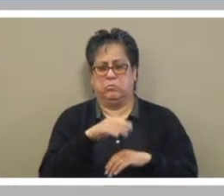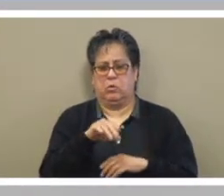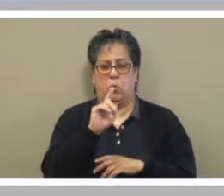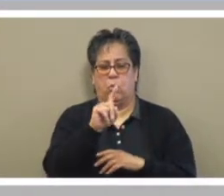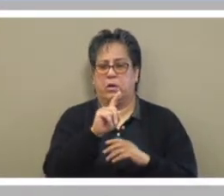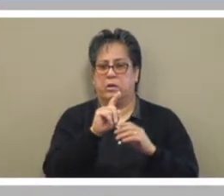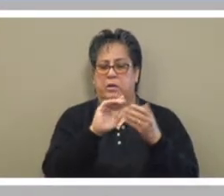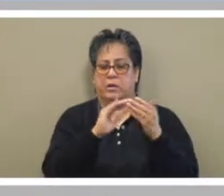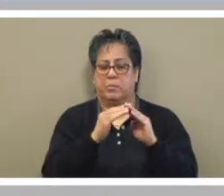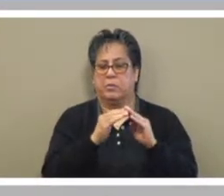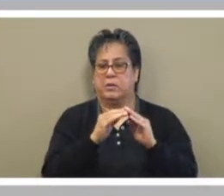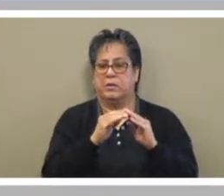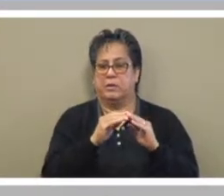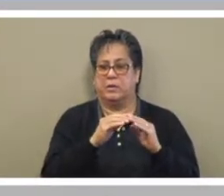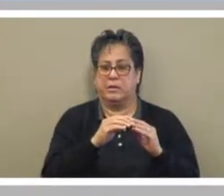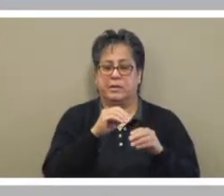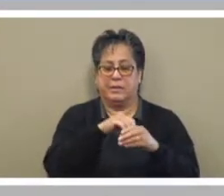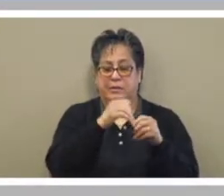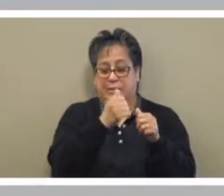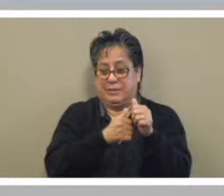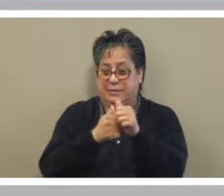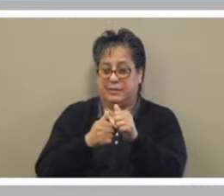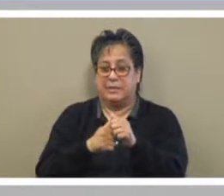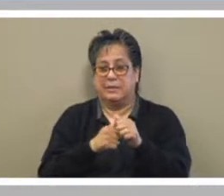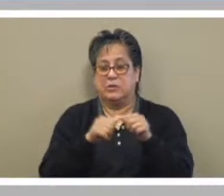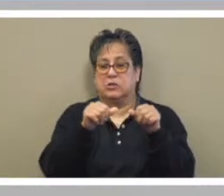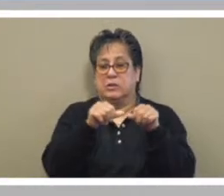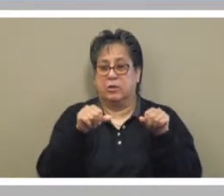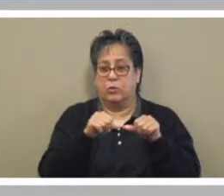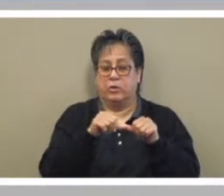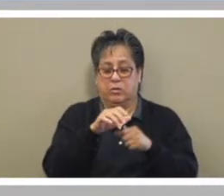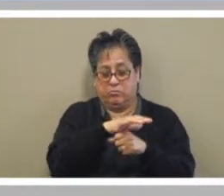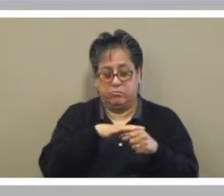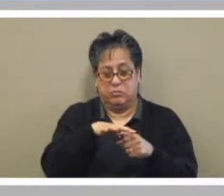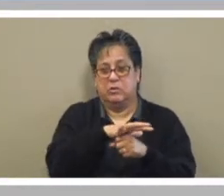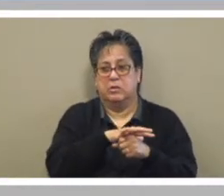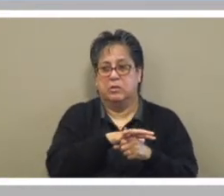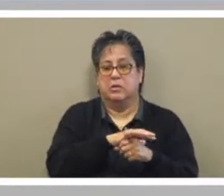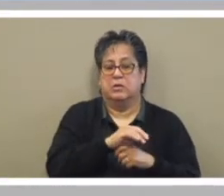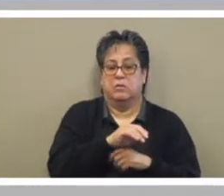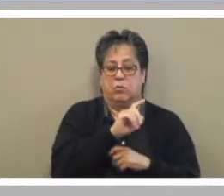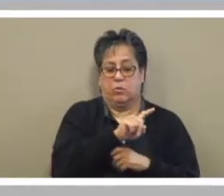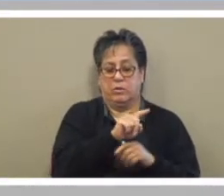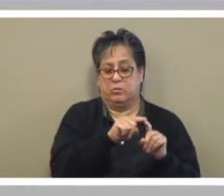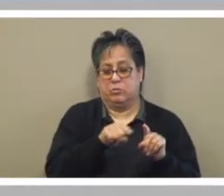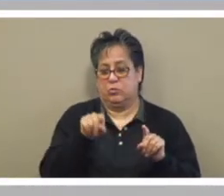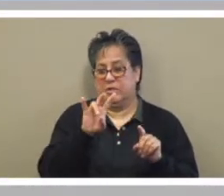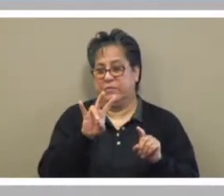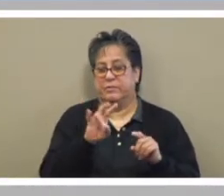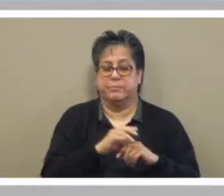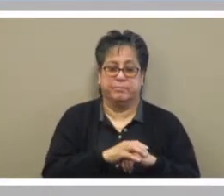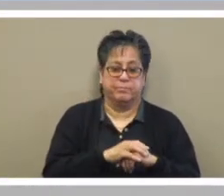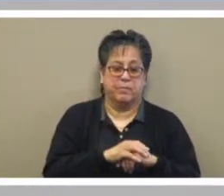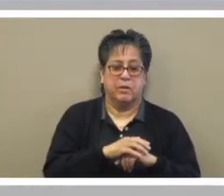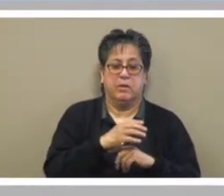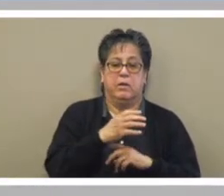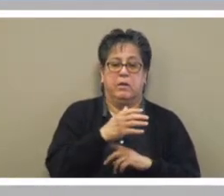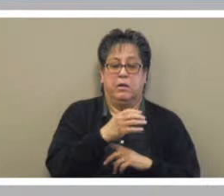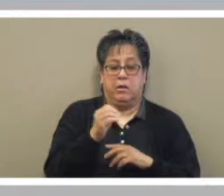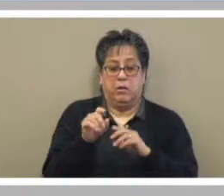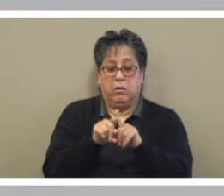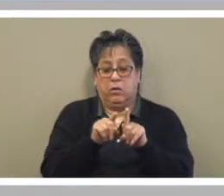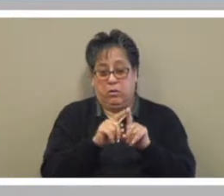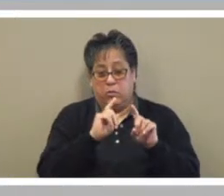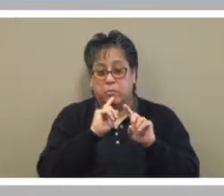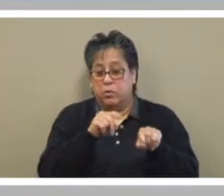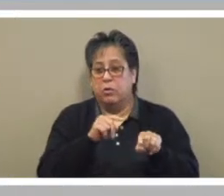community event or community meeting in all optimization areas that we listed from 1 through 7. And the report that we